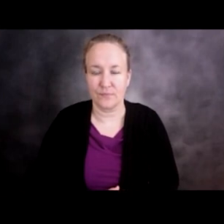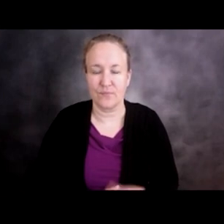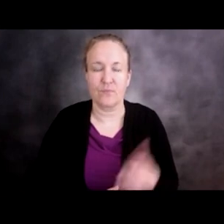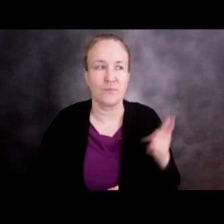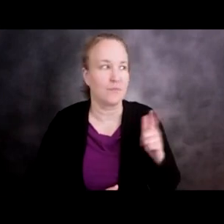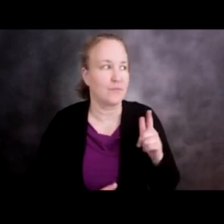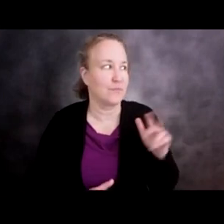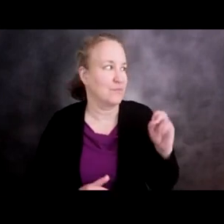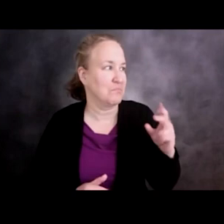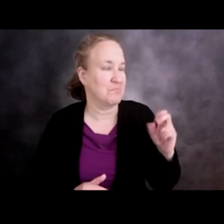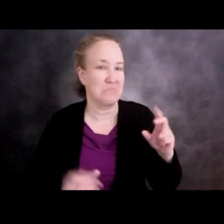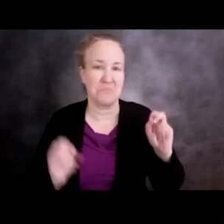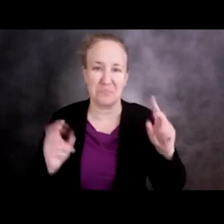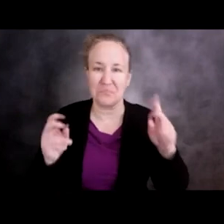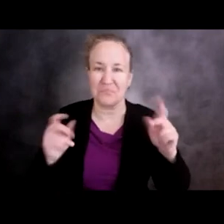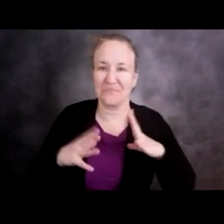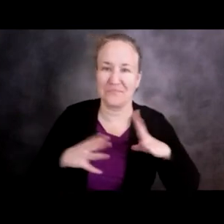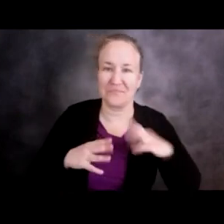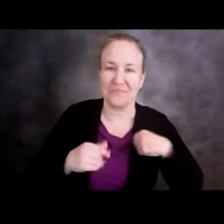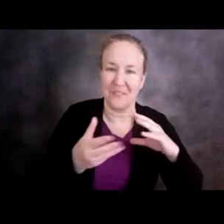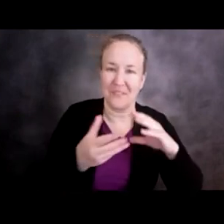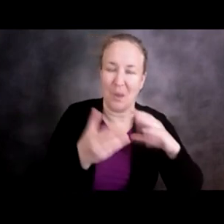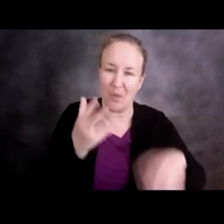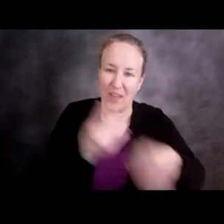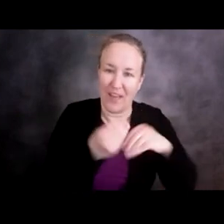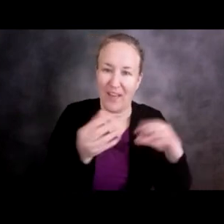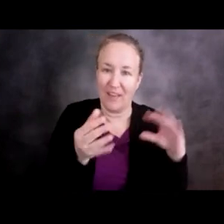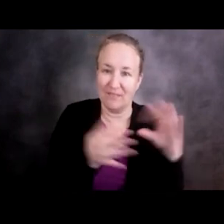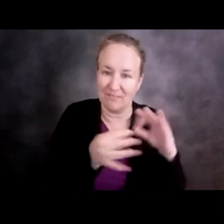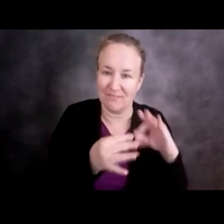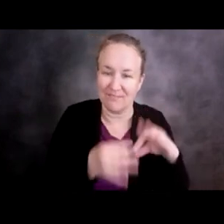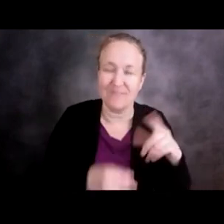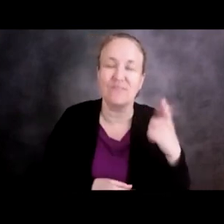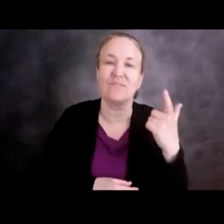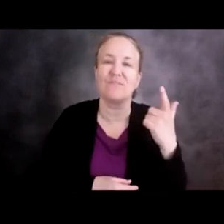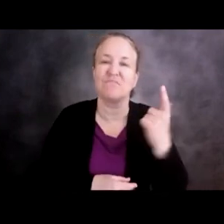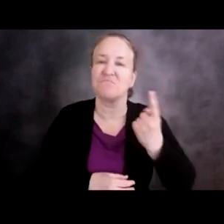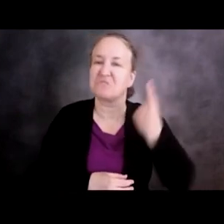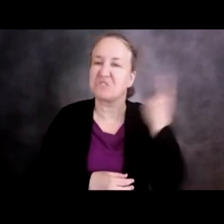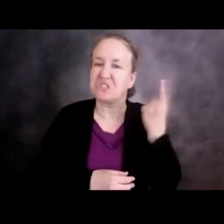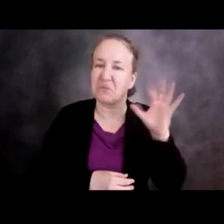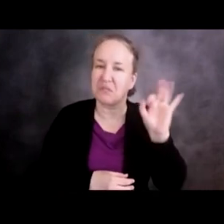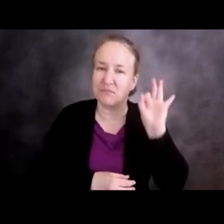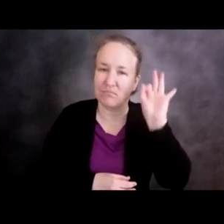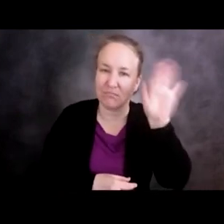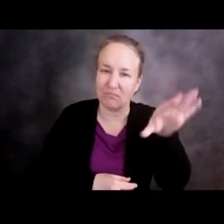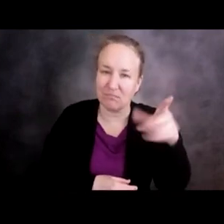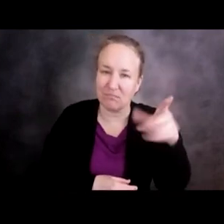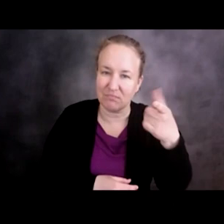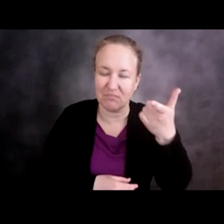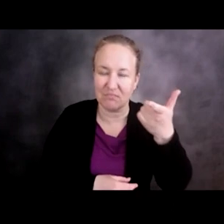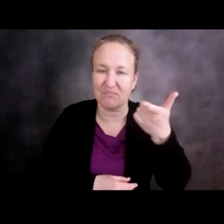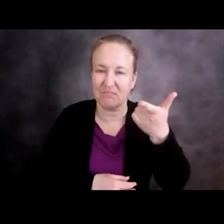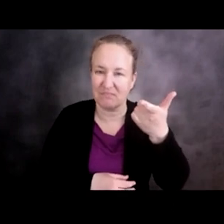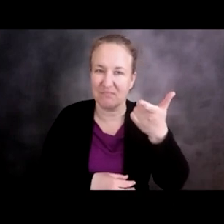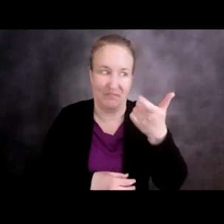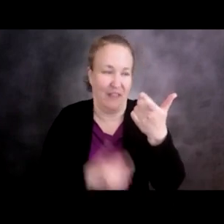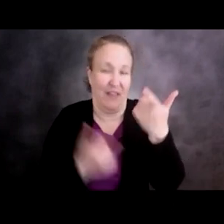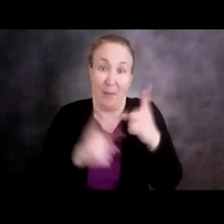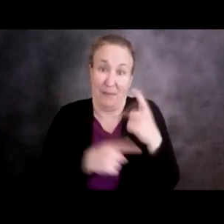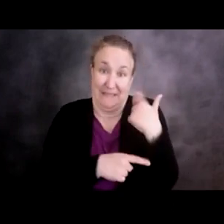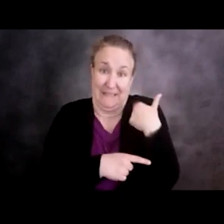Okay, yeah. I can just say a tidbit. Just something to share over this past year